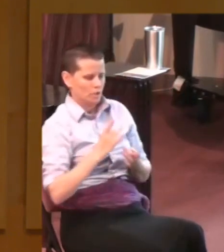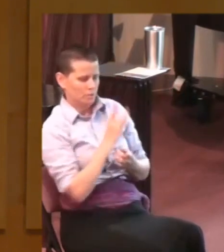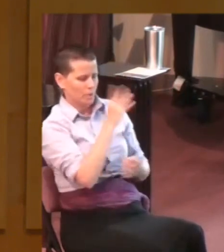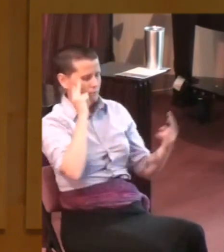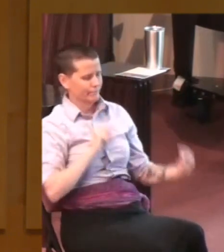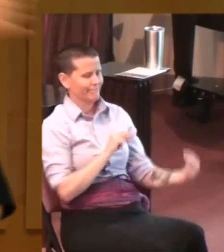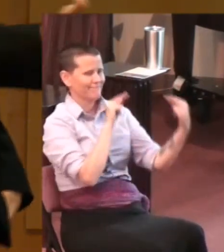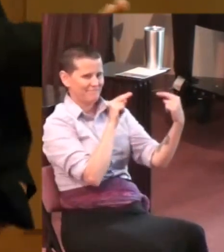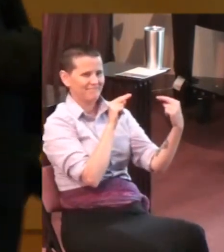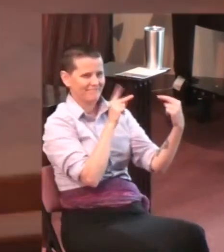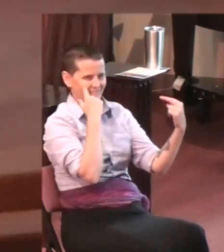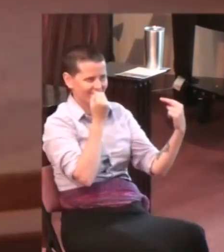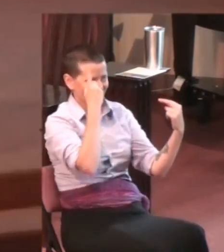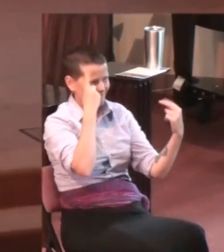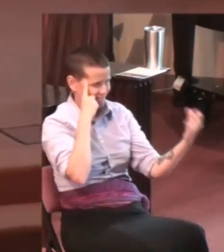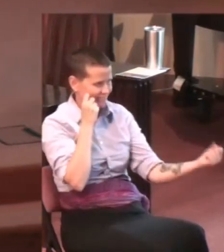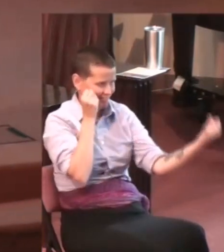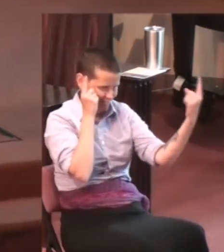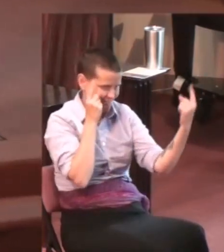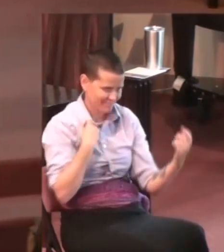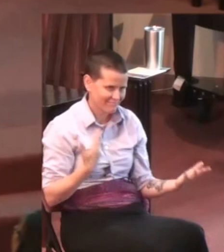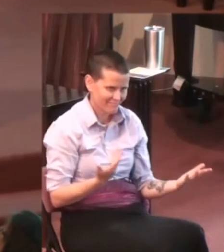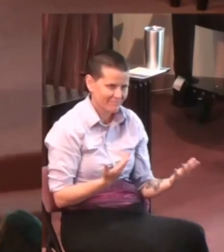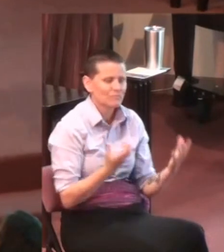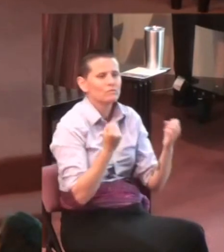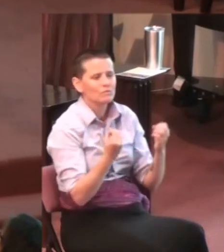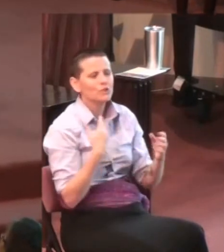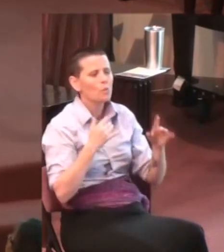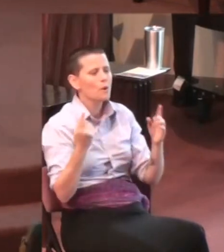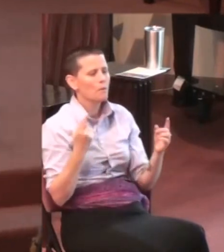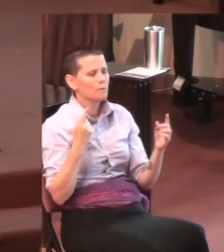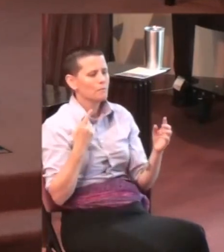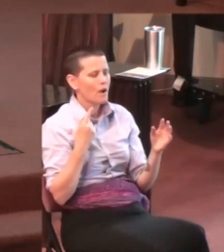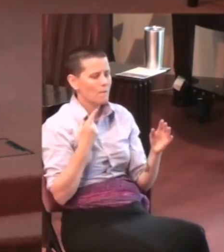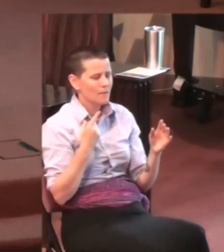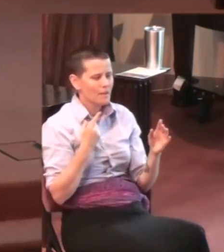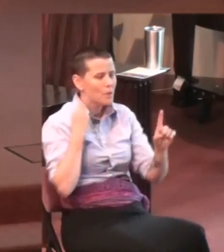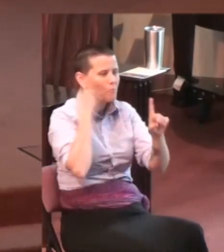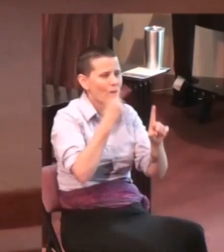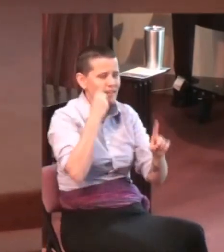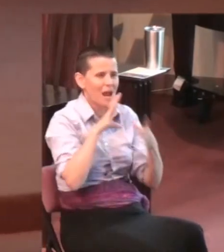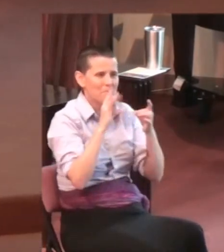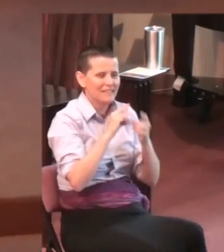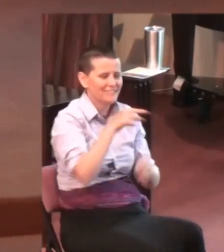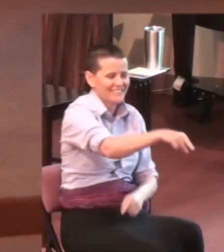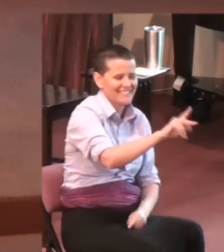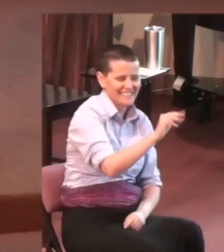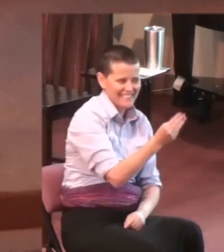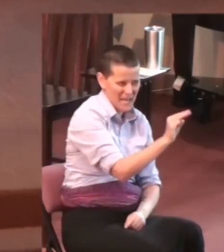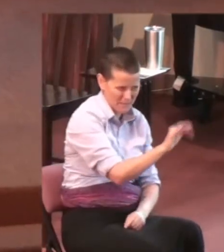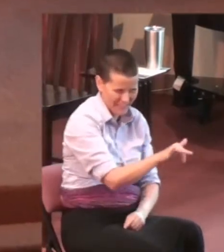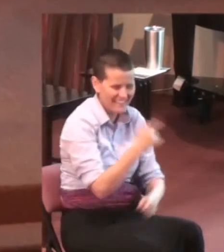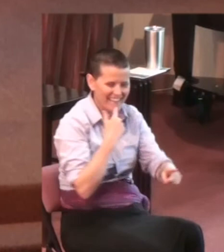our life is so busy, so the point was that I was making with Tammy about 7 minutes ago, was that we get